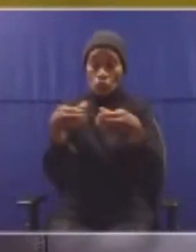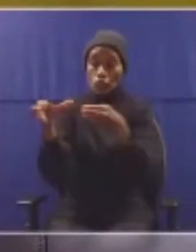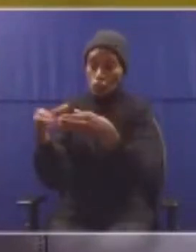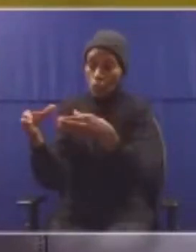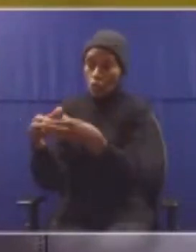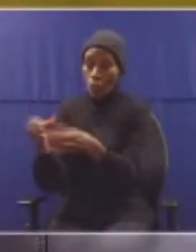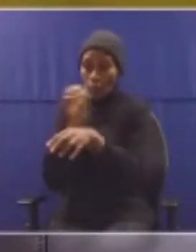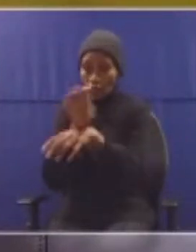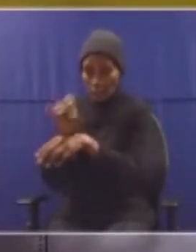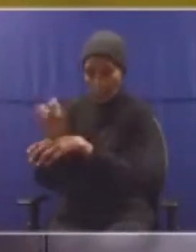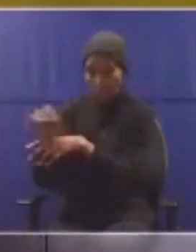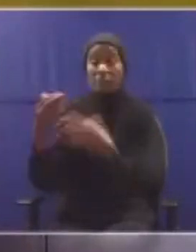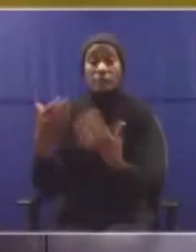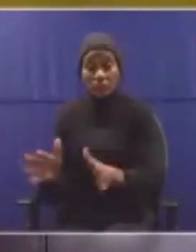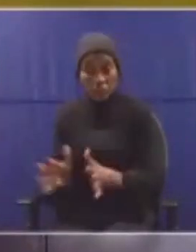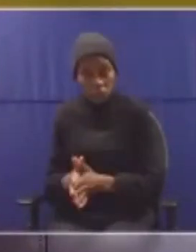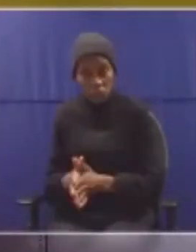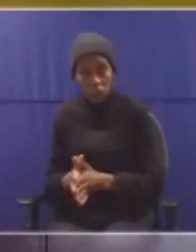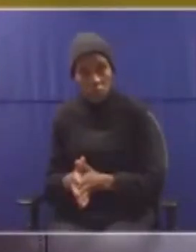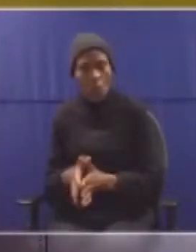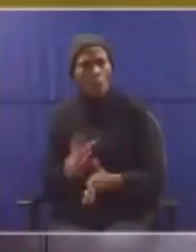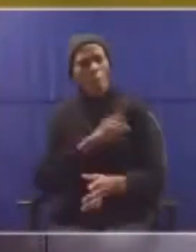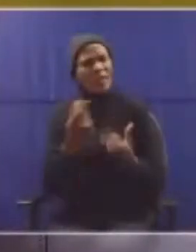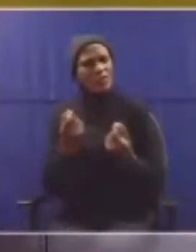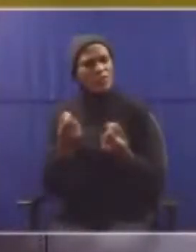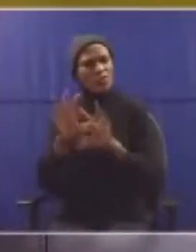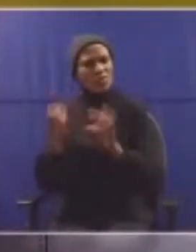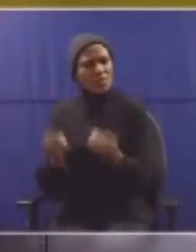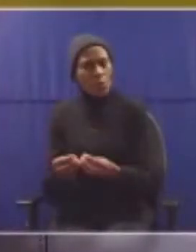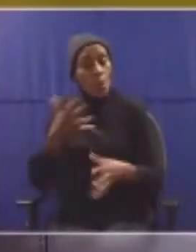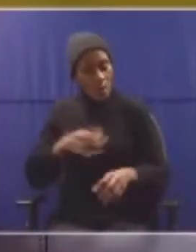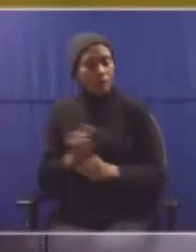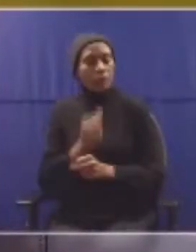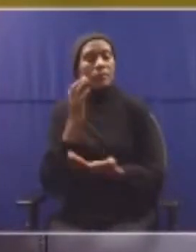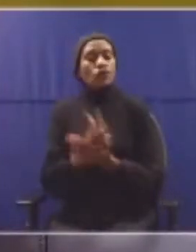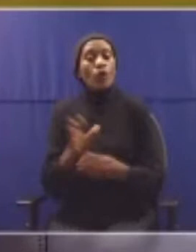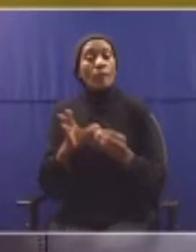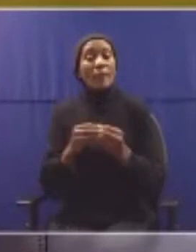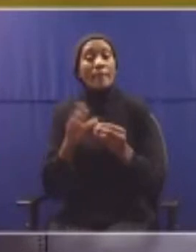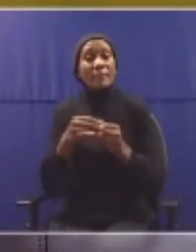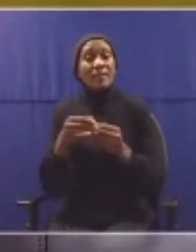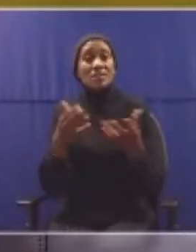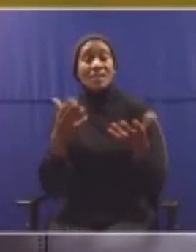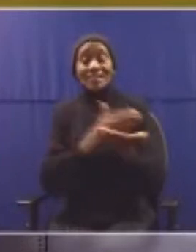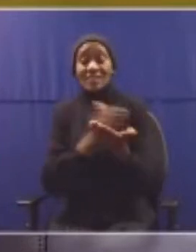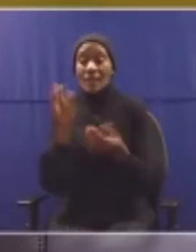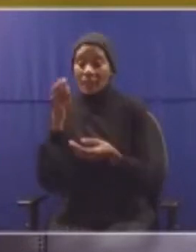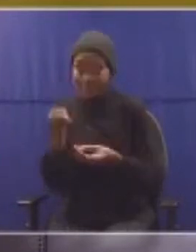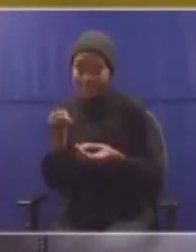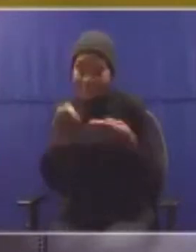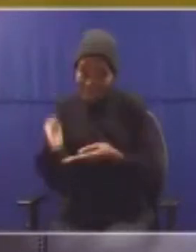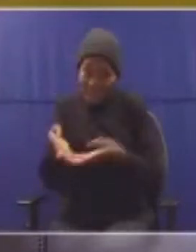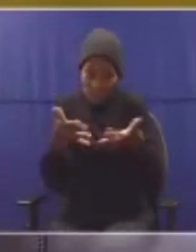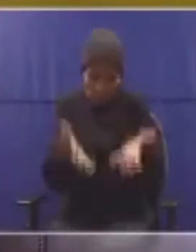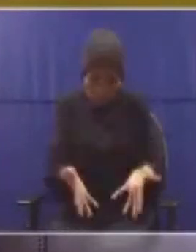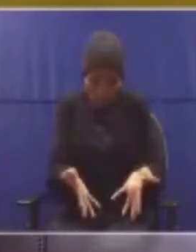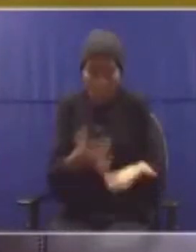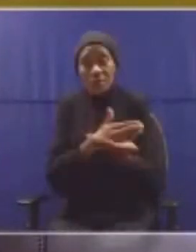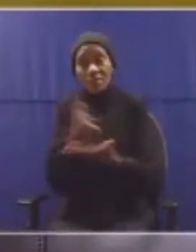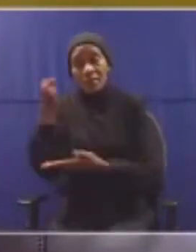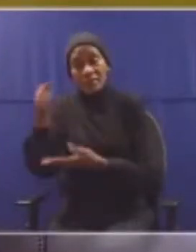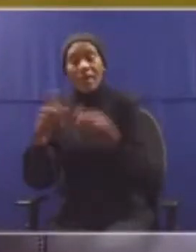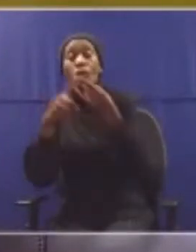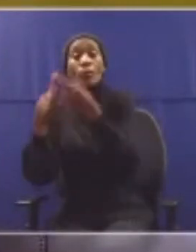purpose. This was done to facilitate participation of members who are connecting to the sitting through the